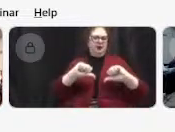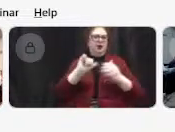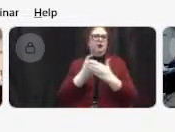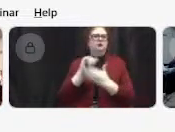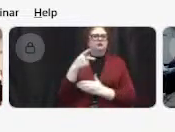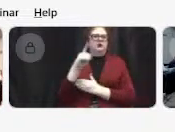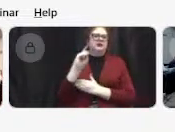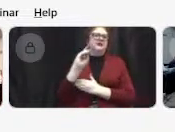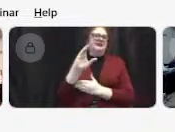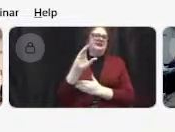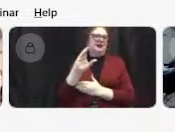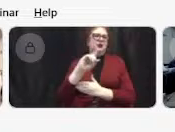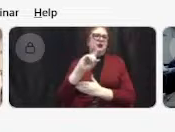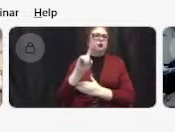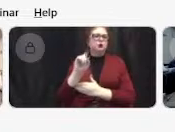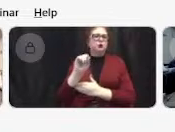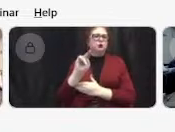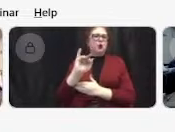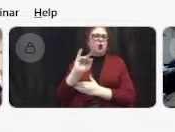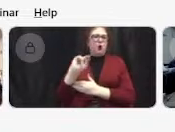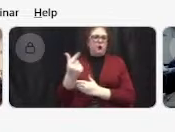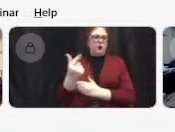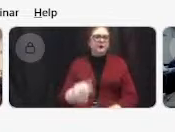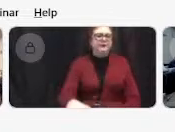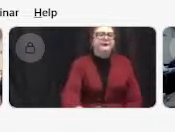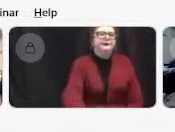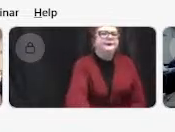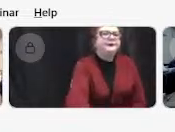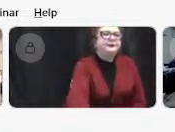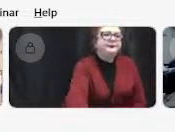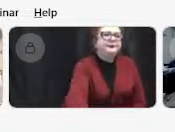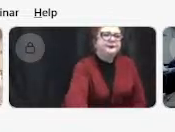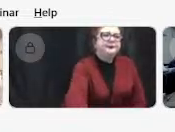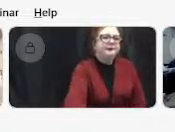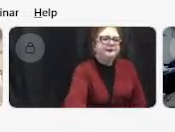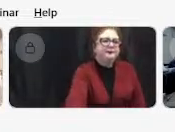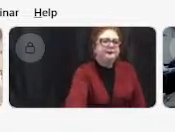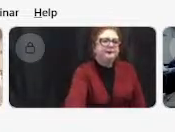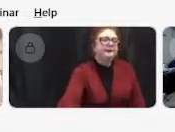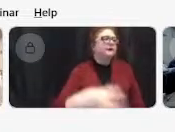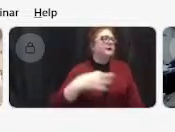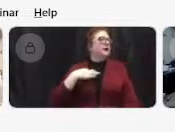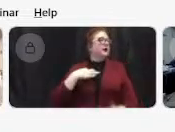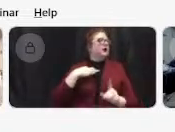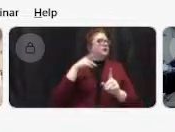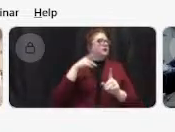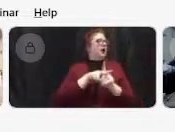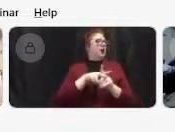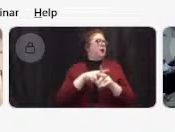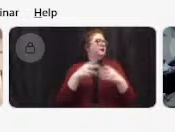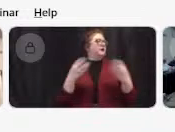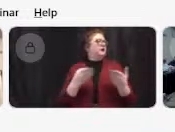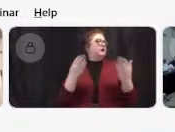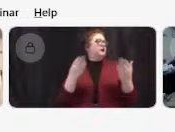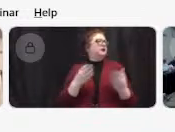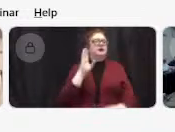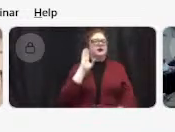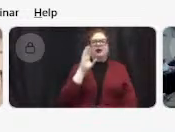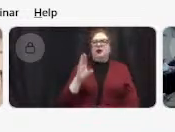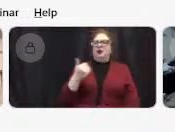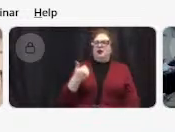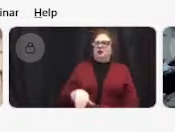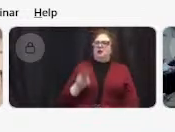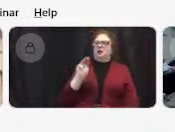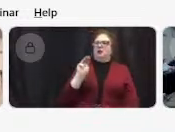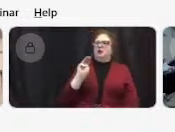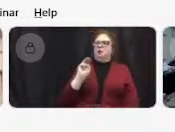request. All right, and if the applicant is present, please state your name. Raul Moreno. All